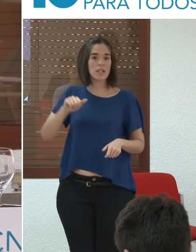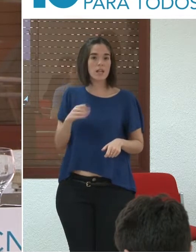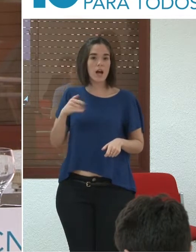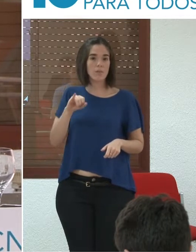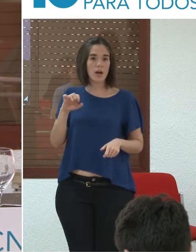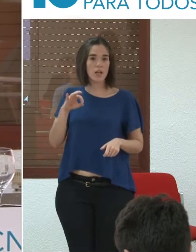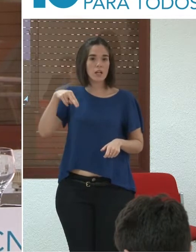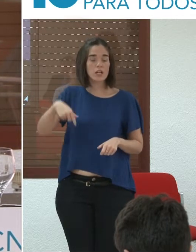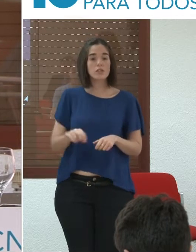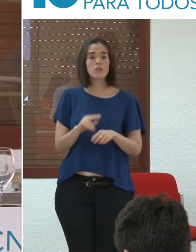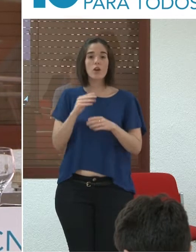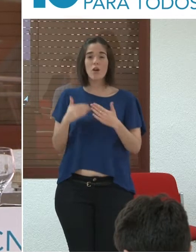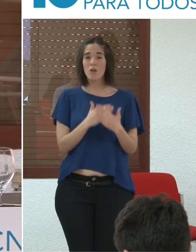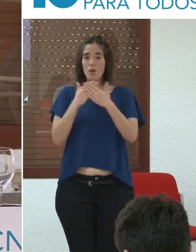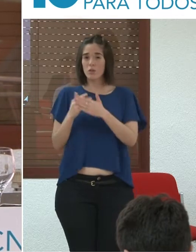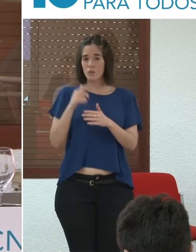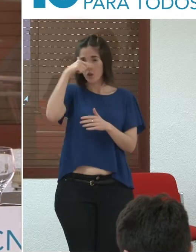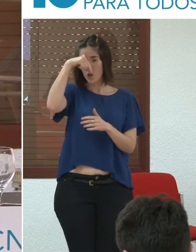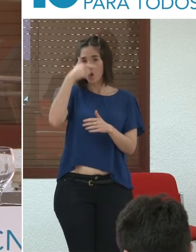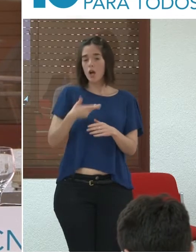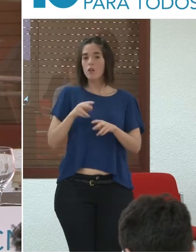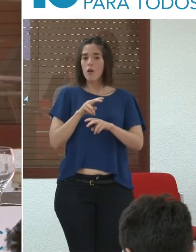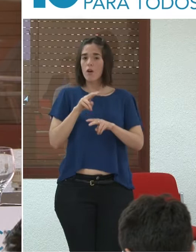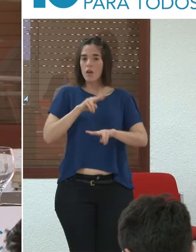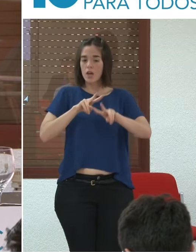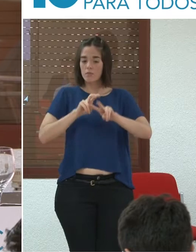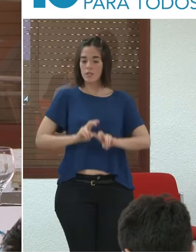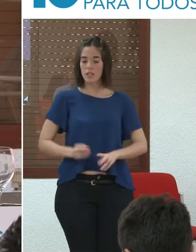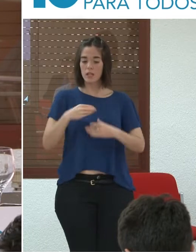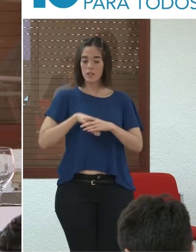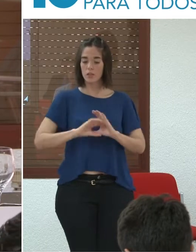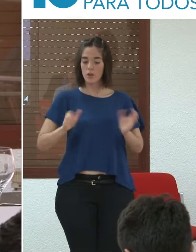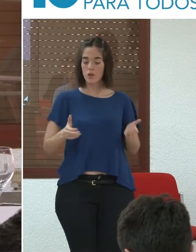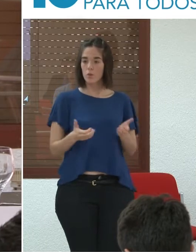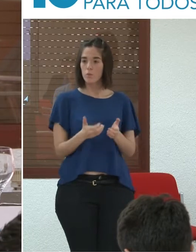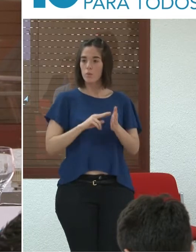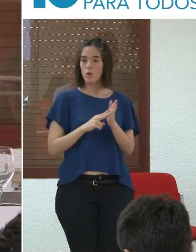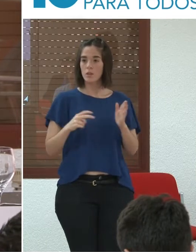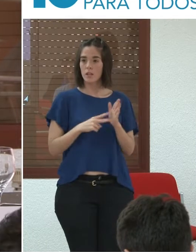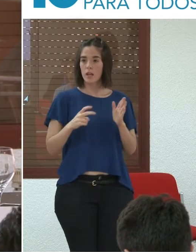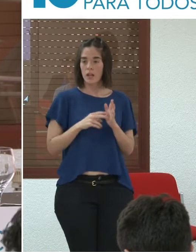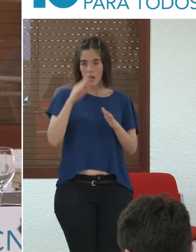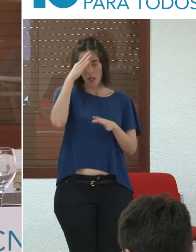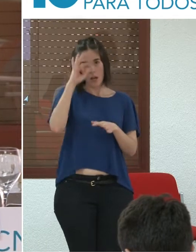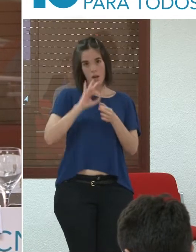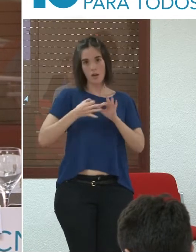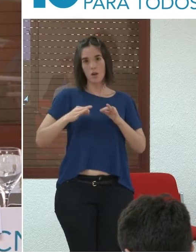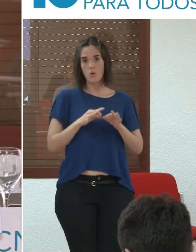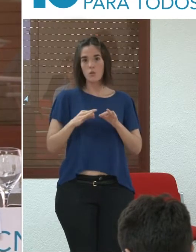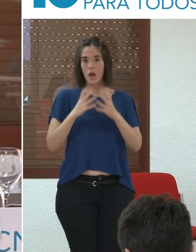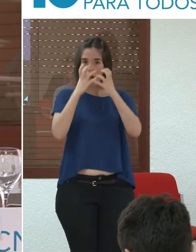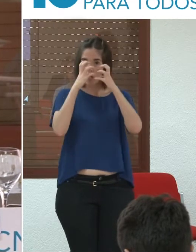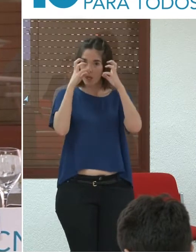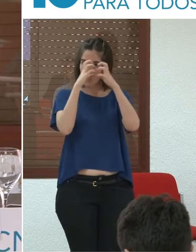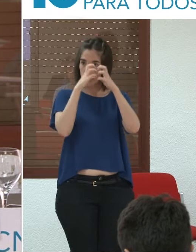going to give the floor to estudiante de Cristina doctorado Bayón. y She investigadora is del doing grupo her de PhD Ingeniería and Neural y she Neural y